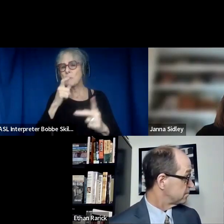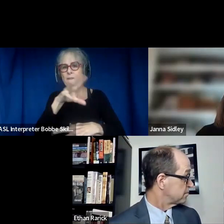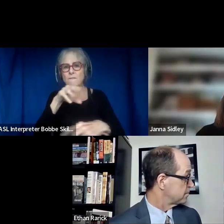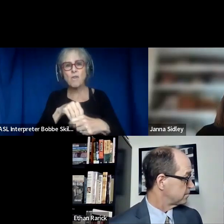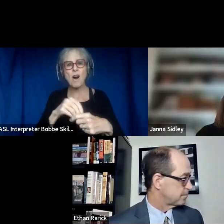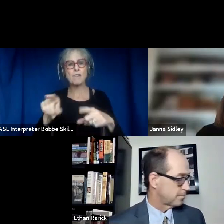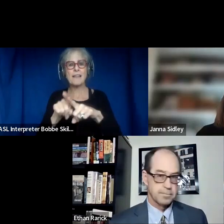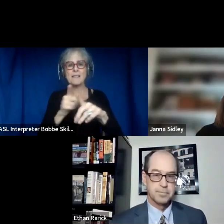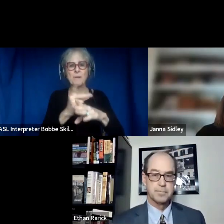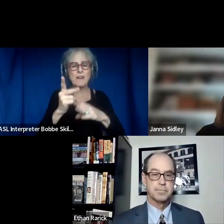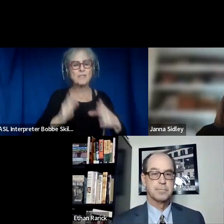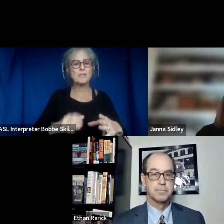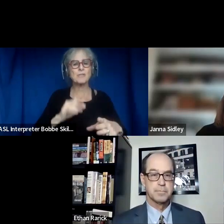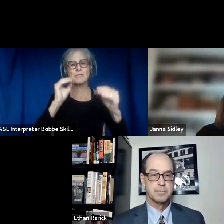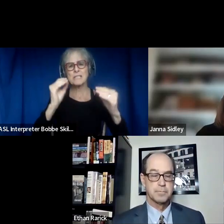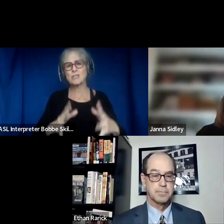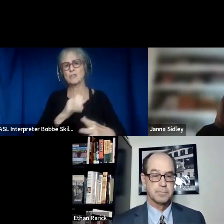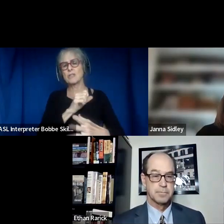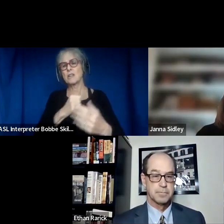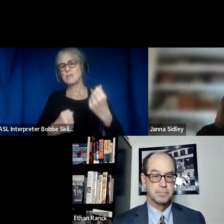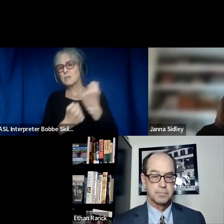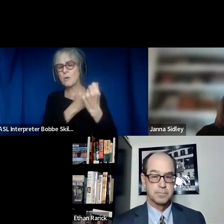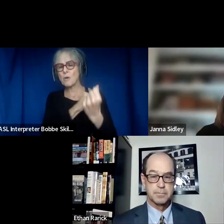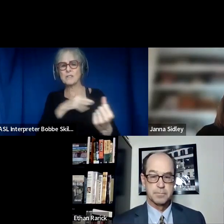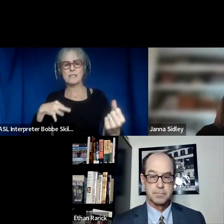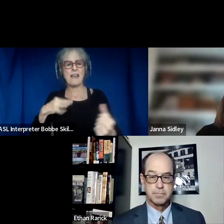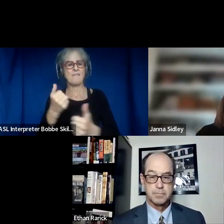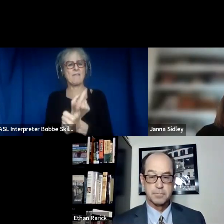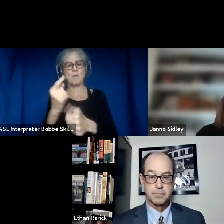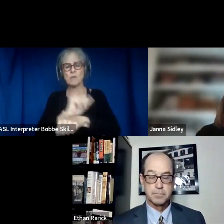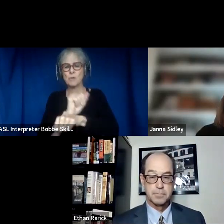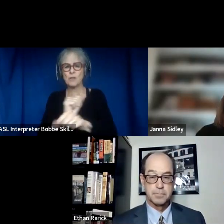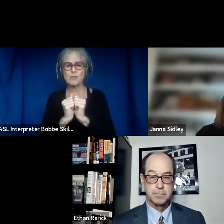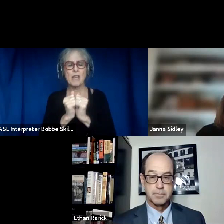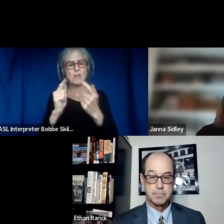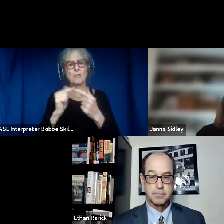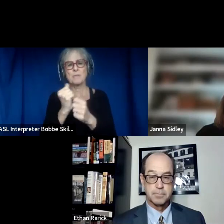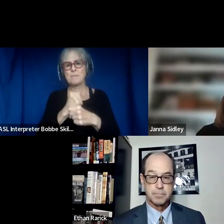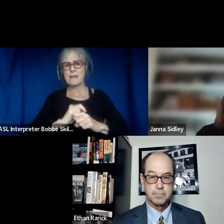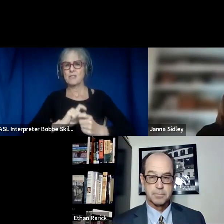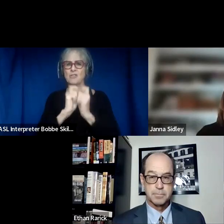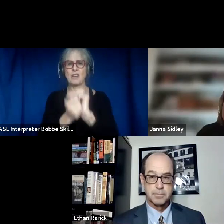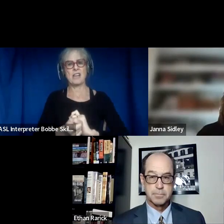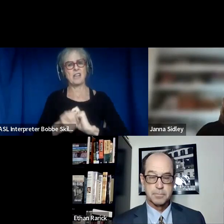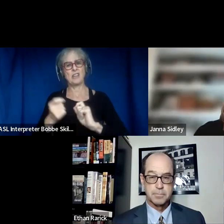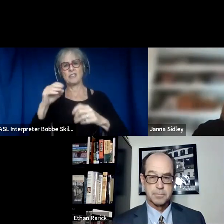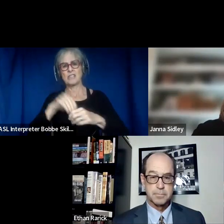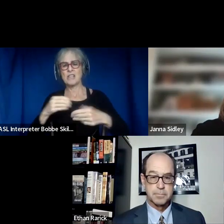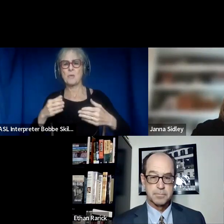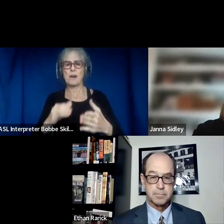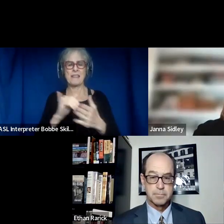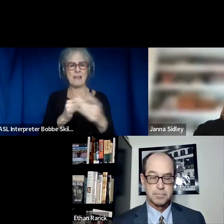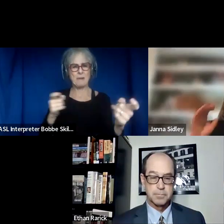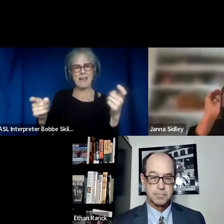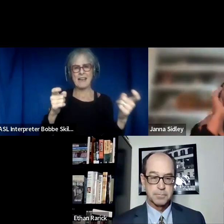teachers, support staff, all working together to really, truly, fundamentally change the way people with disabilities are treated in California. That's why people